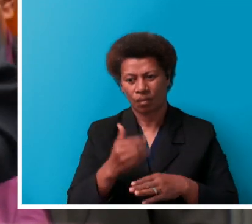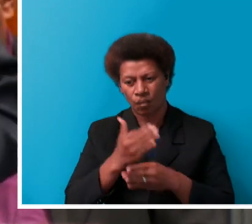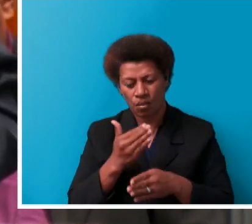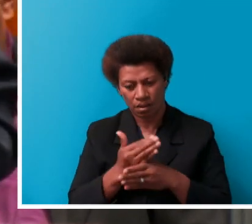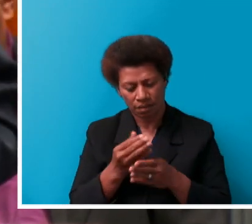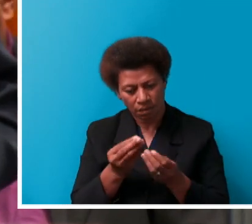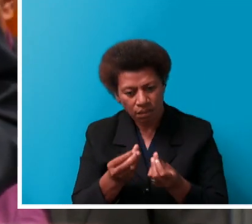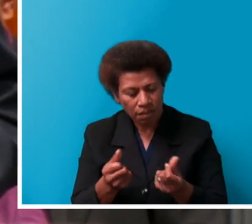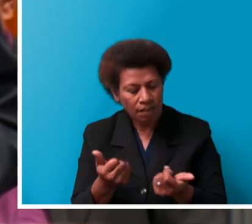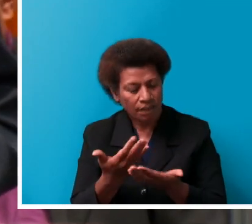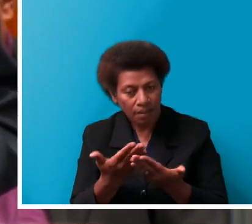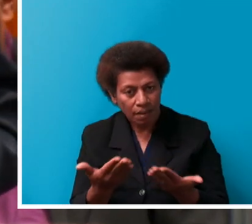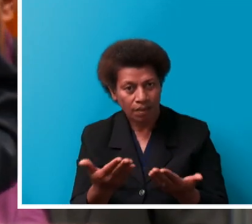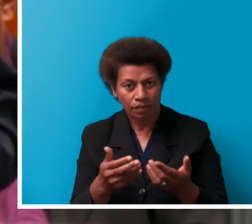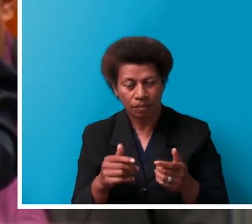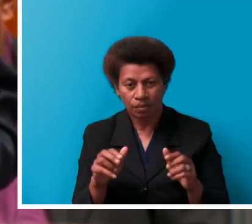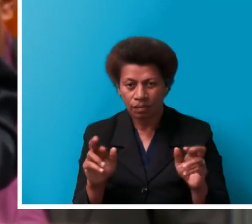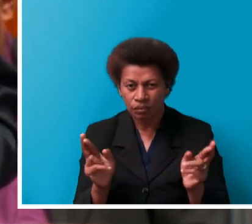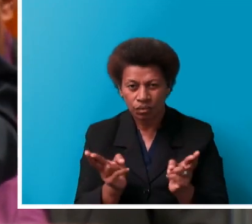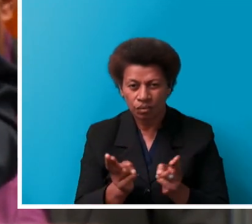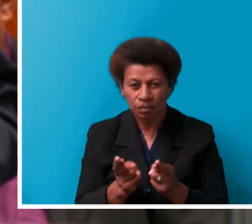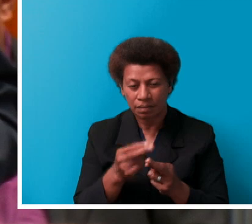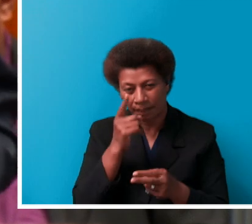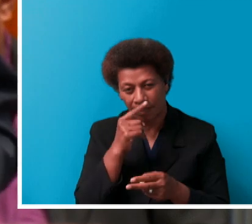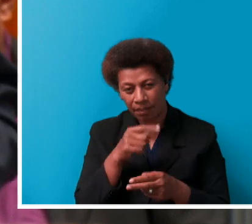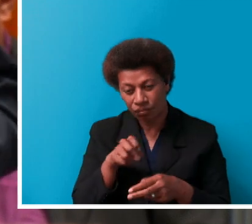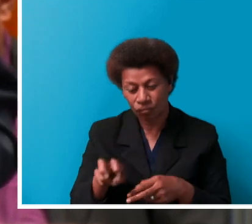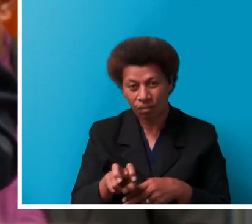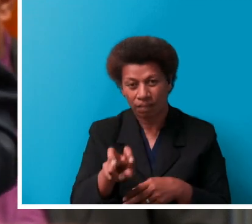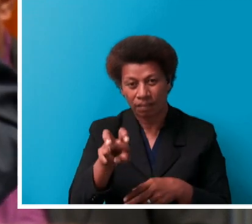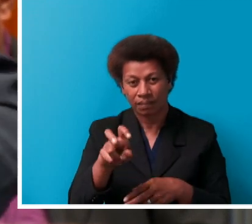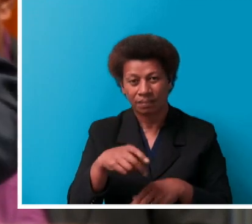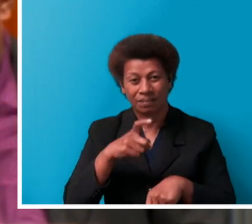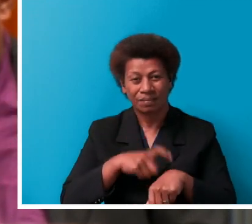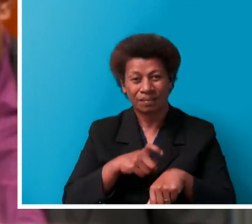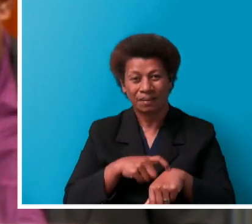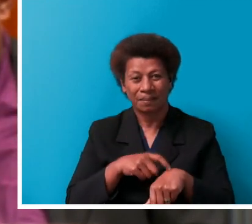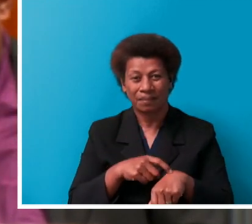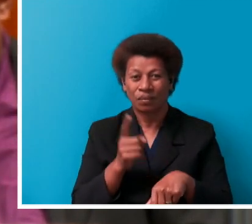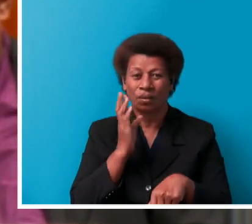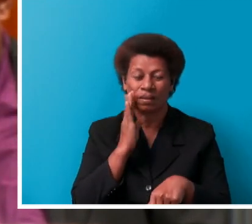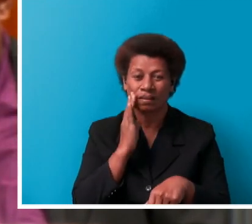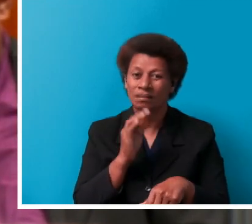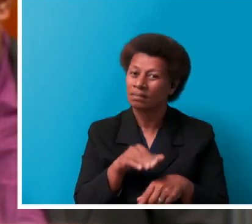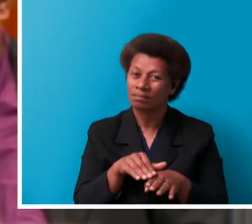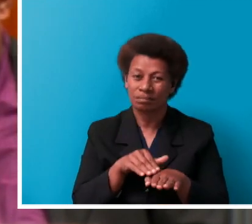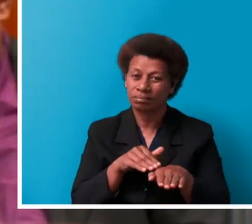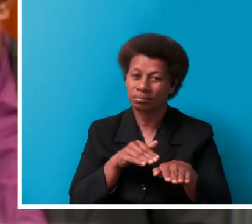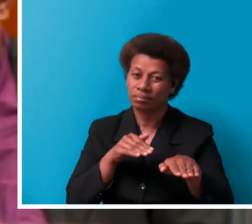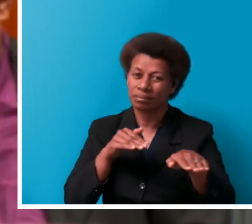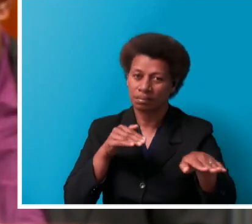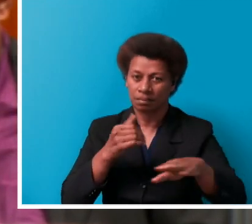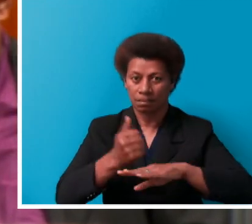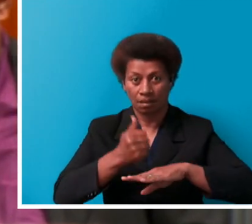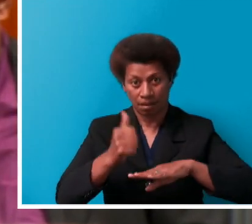aimed at reducing people's traveling time during traffic peak periods. Government fully understands